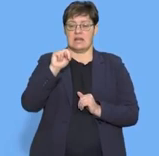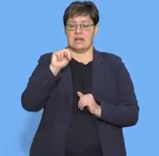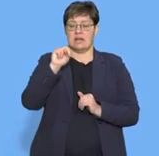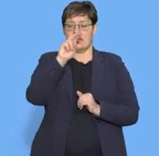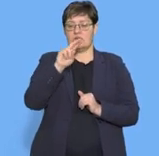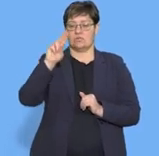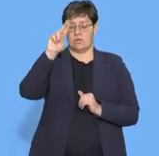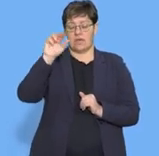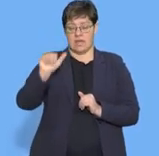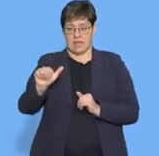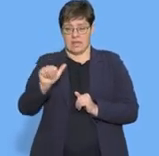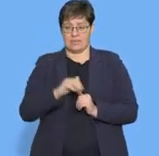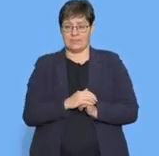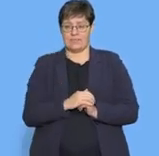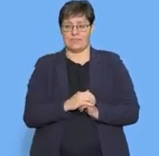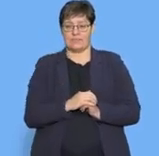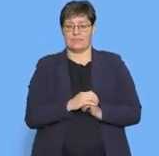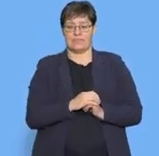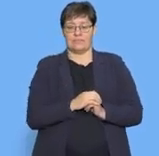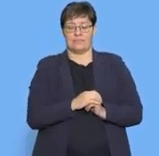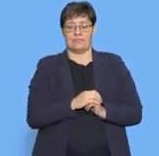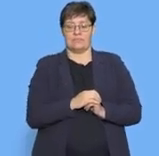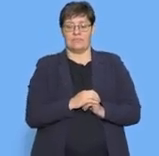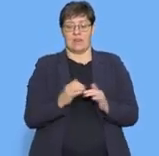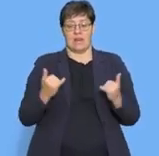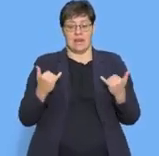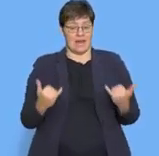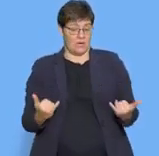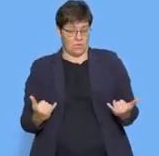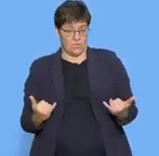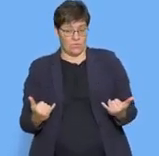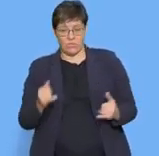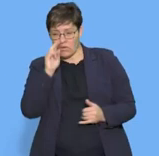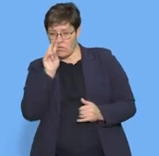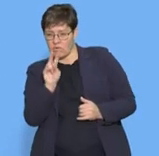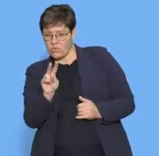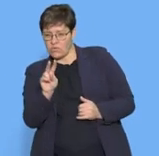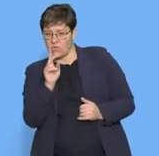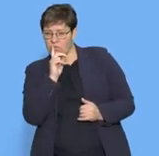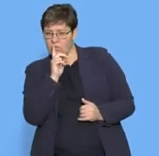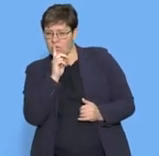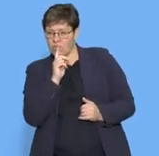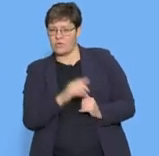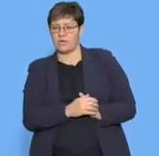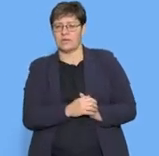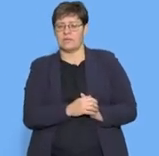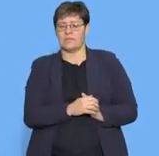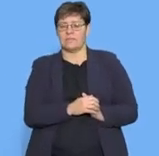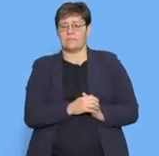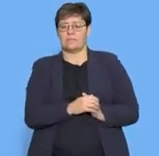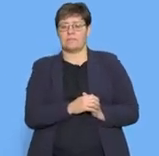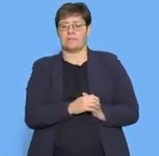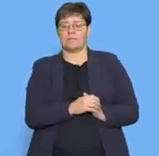sine squared A. Right, now if you notice,